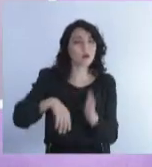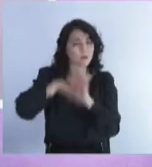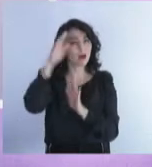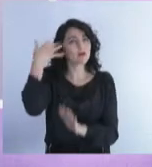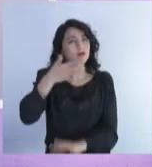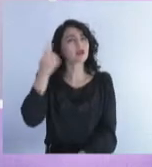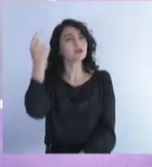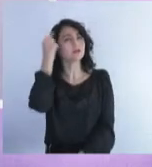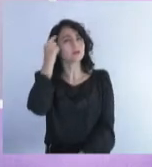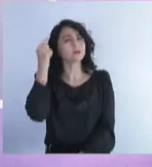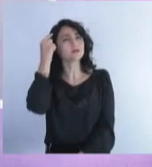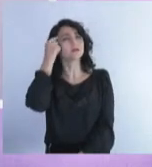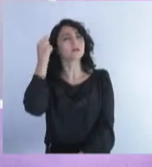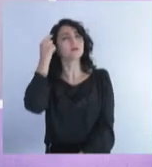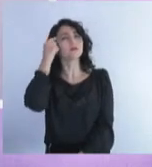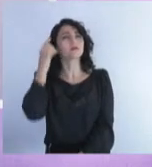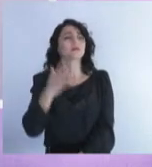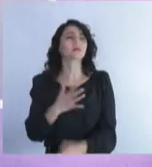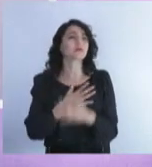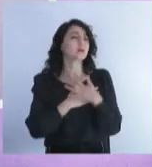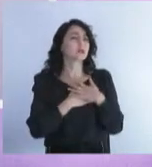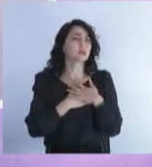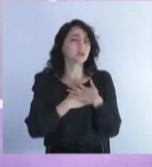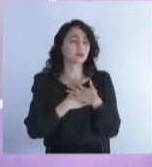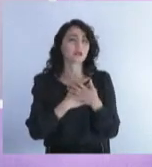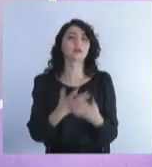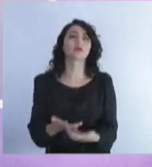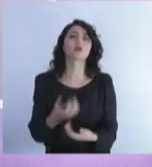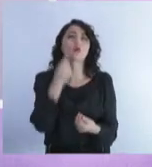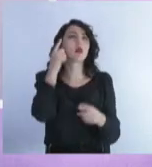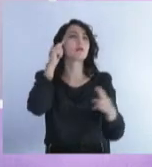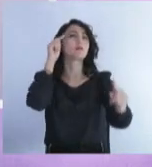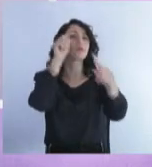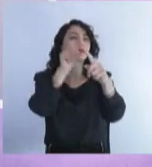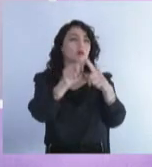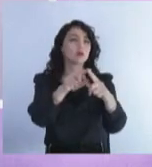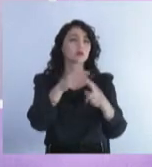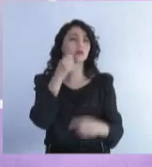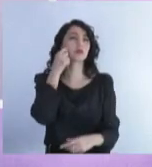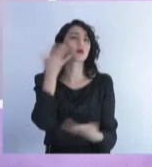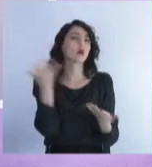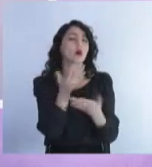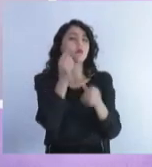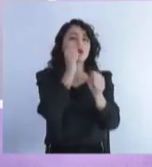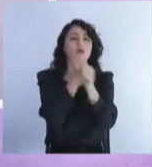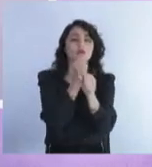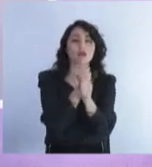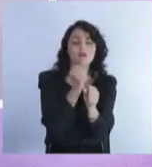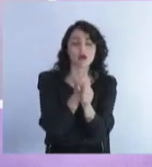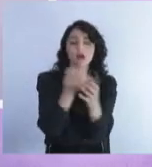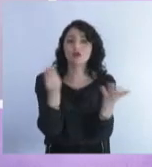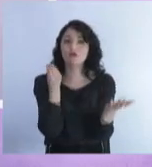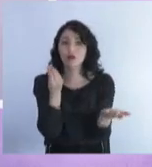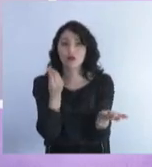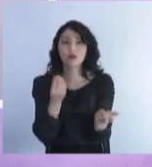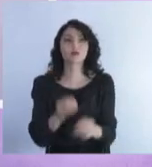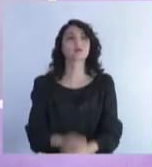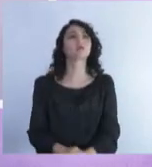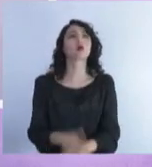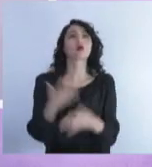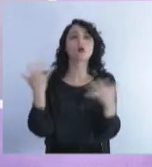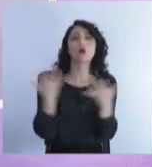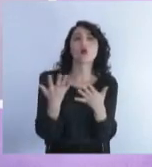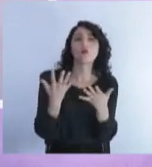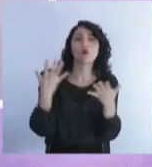has meaning to us, as I said, a sense of purpose, and how can we have good work? How can we